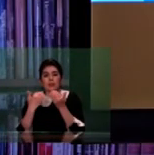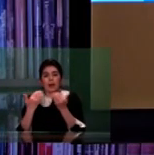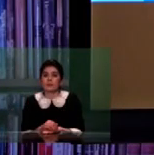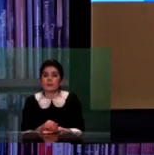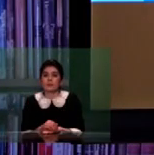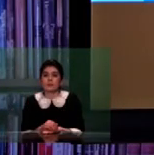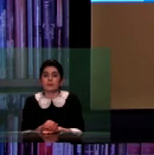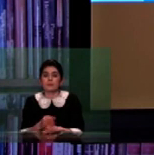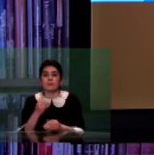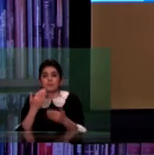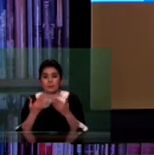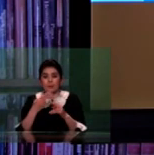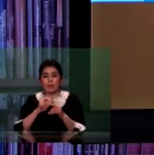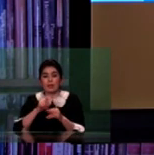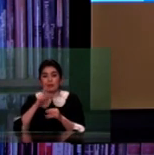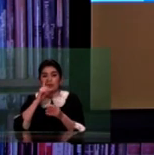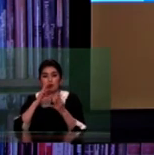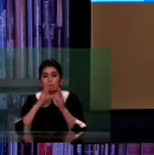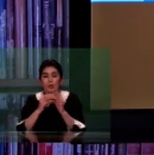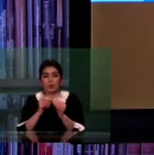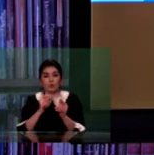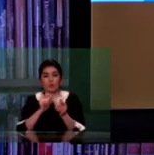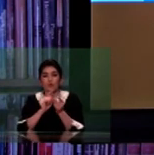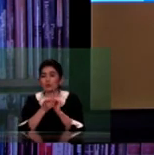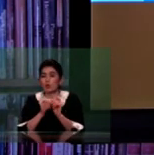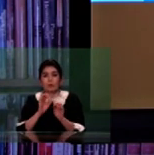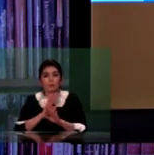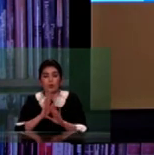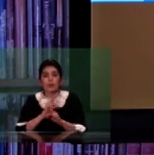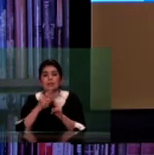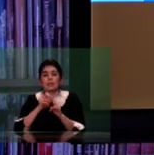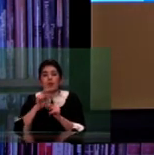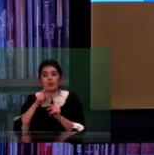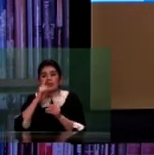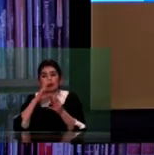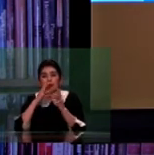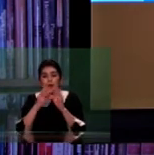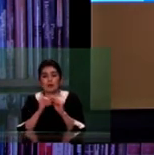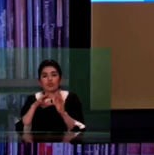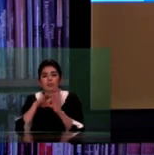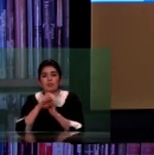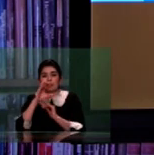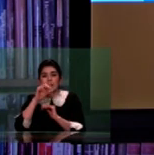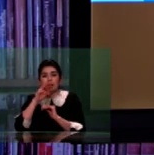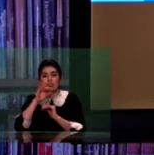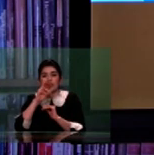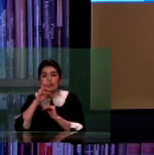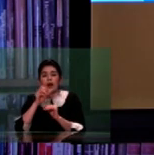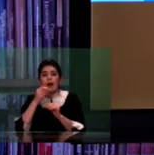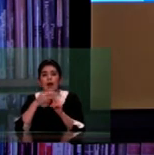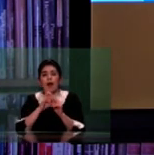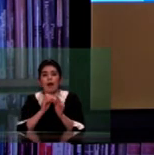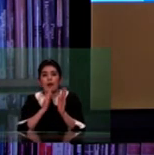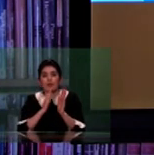etadi. Agar bu qiymatlar o'zgaruvchan bo'lmaganida, bu qiymatlarga asoslanib statistik qatorga biz